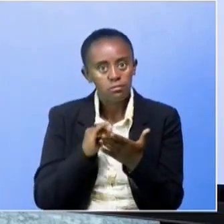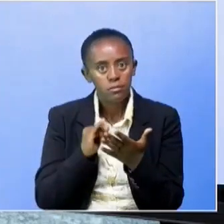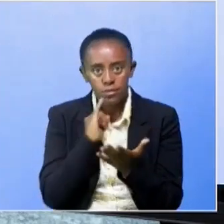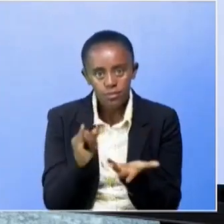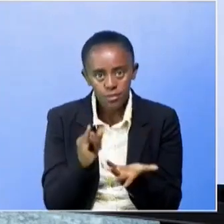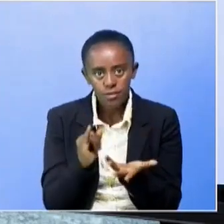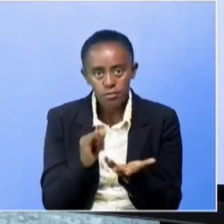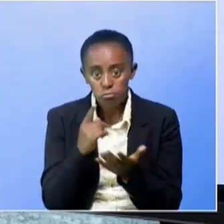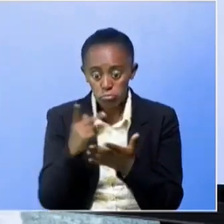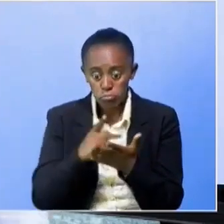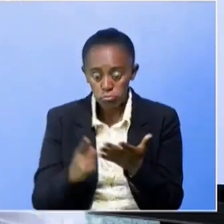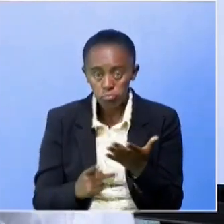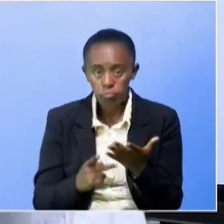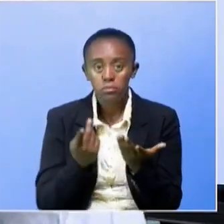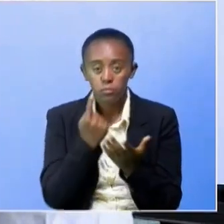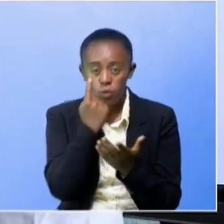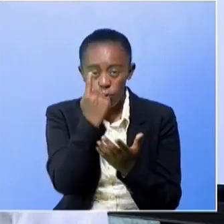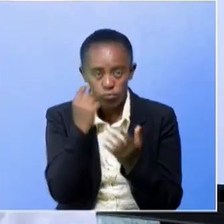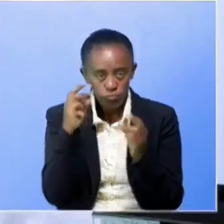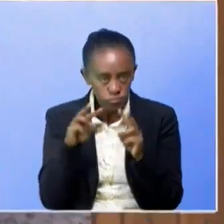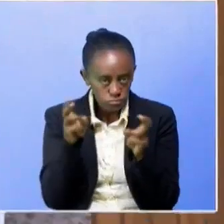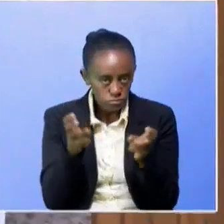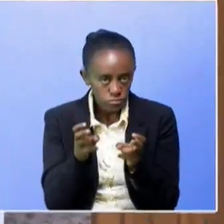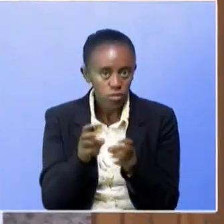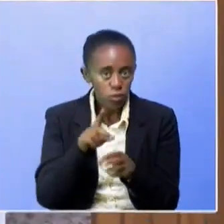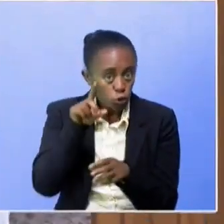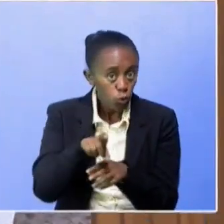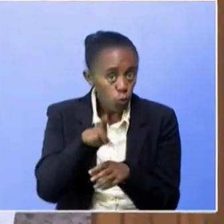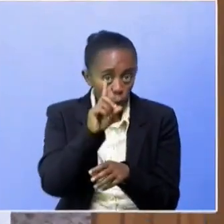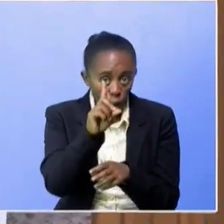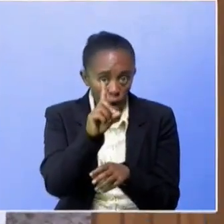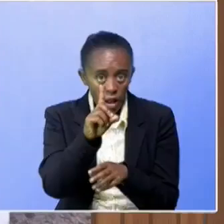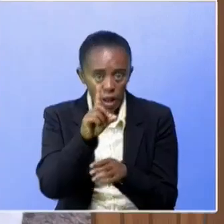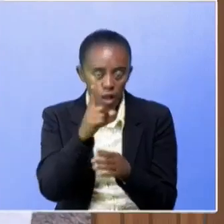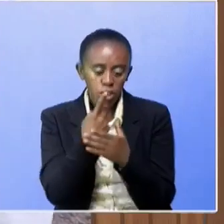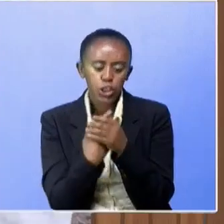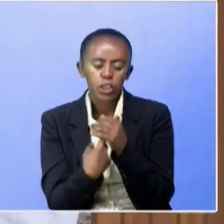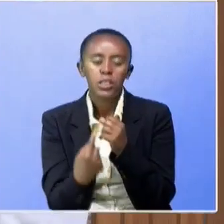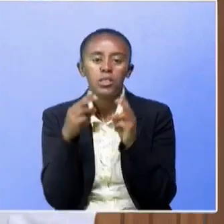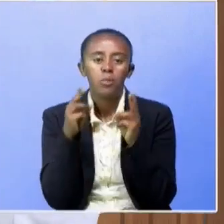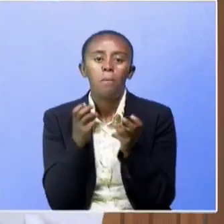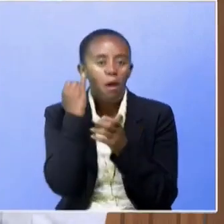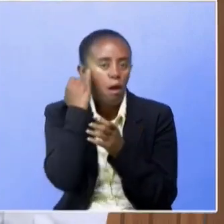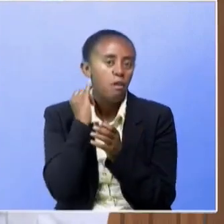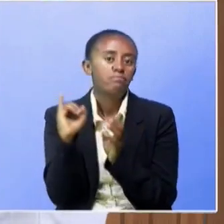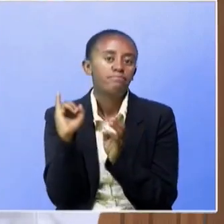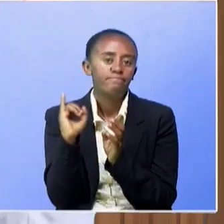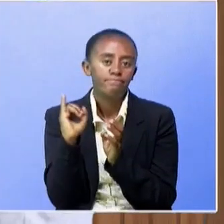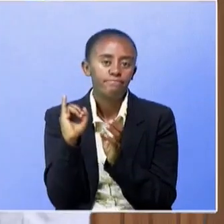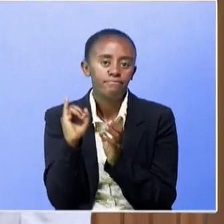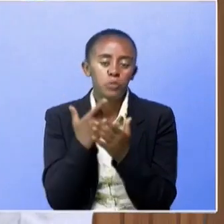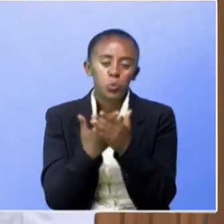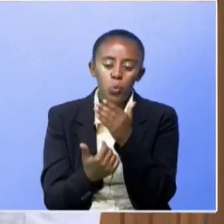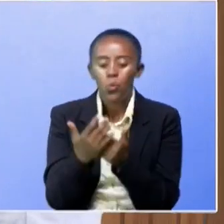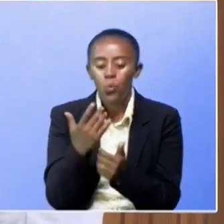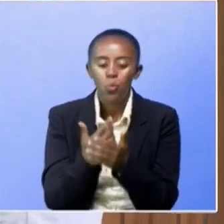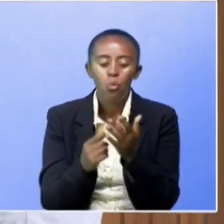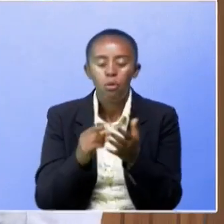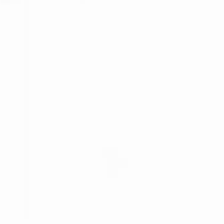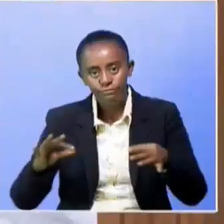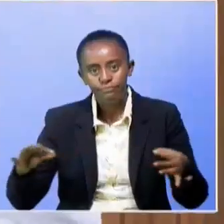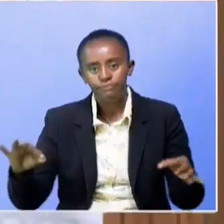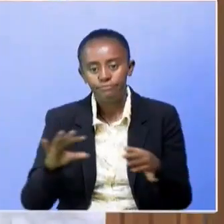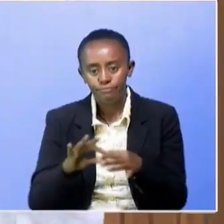A paragraph should have one single topic that we discuss further